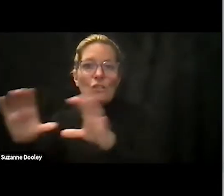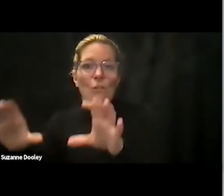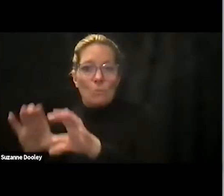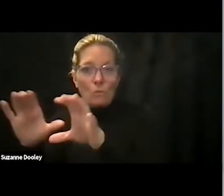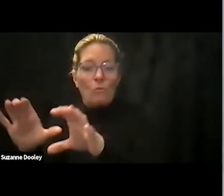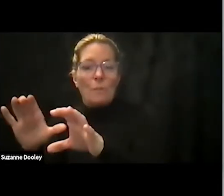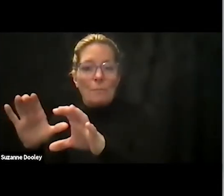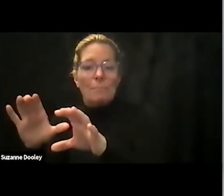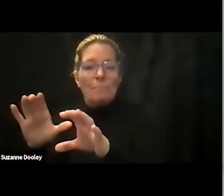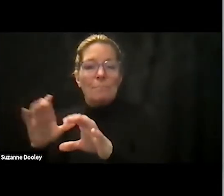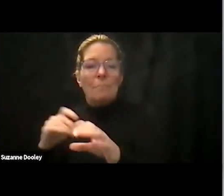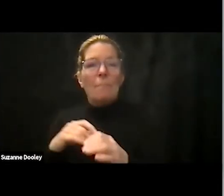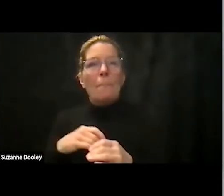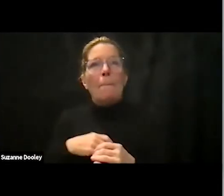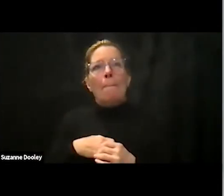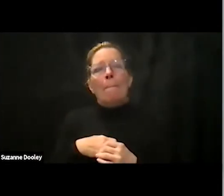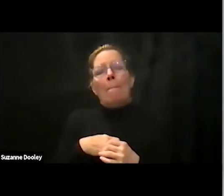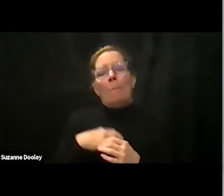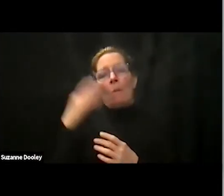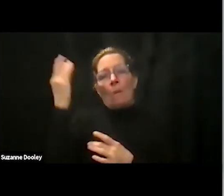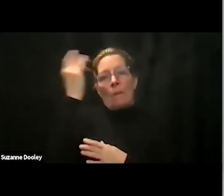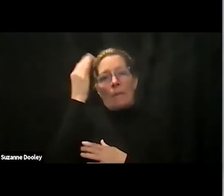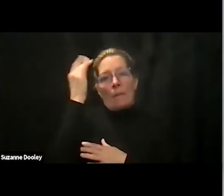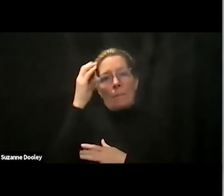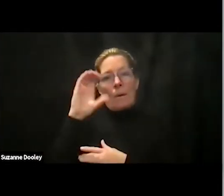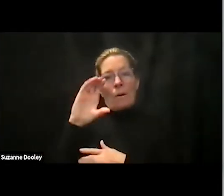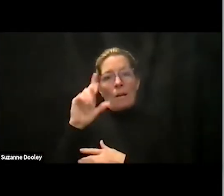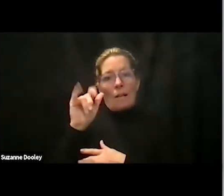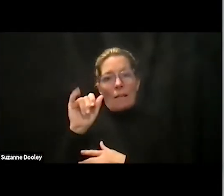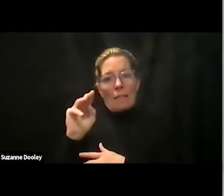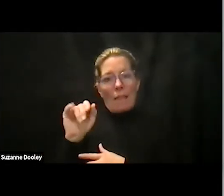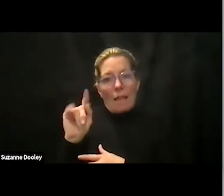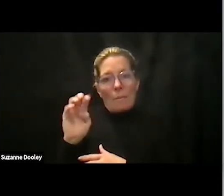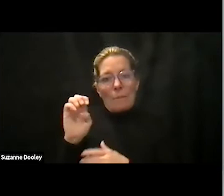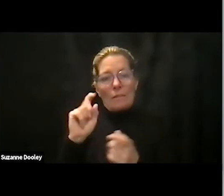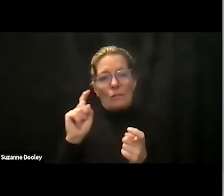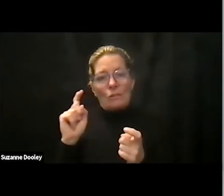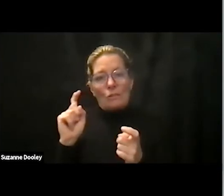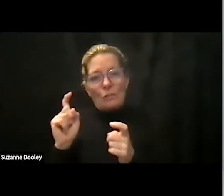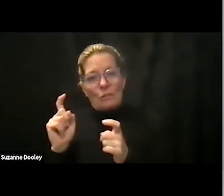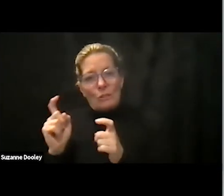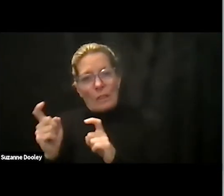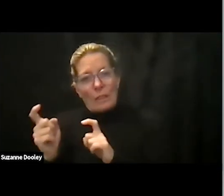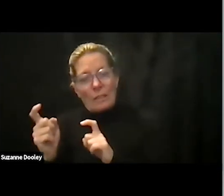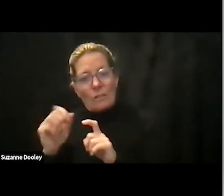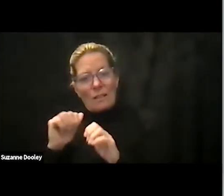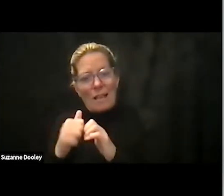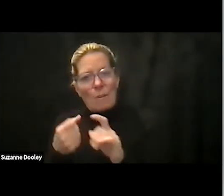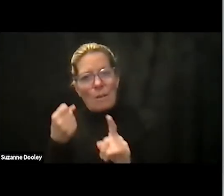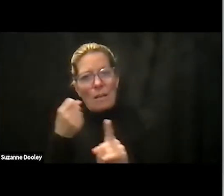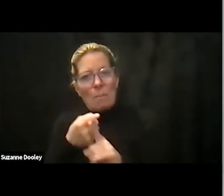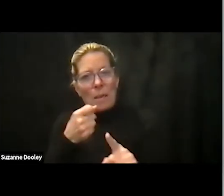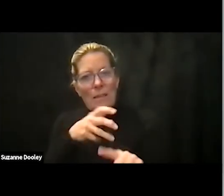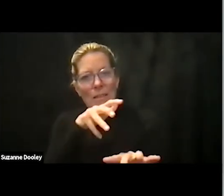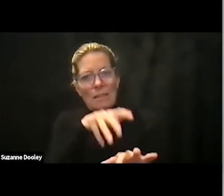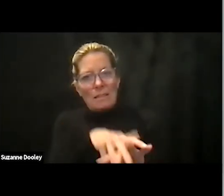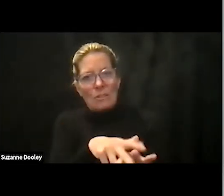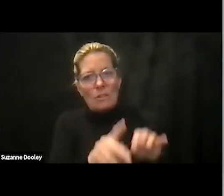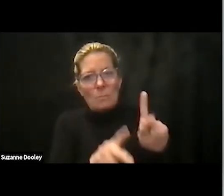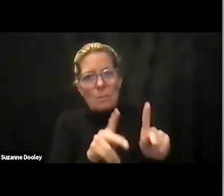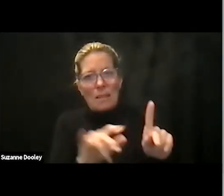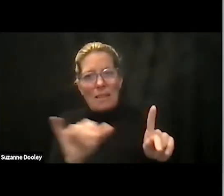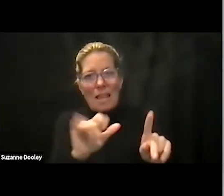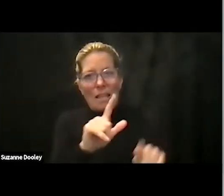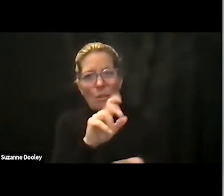But as we're thinking about climate change and when we're thinking about how that impacts Indigenous peoples, like Loren